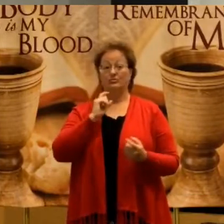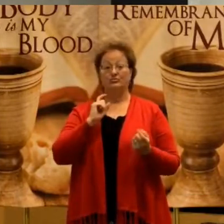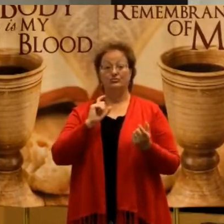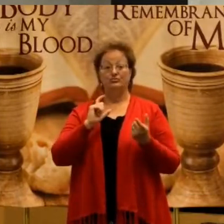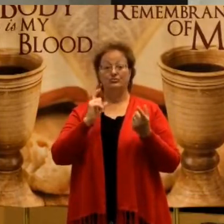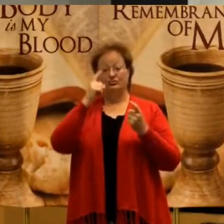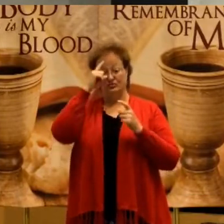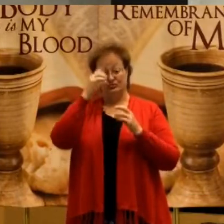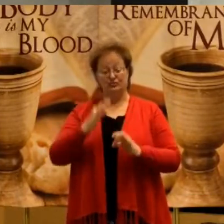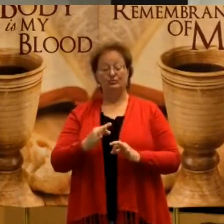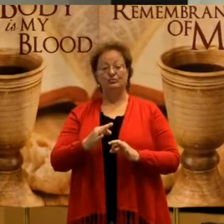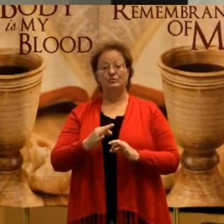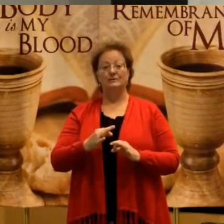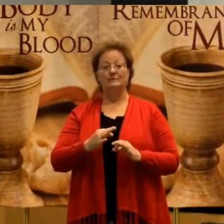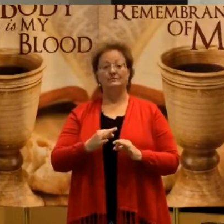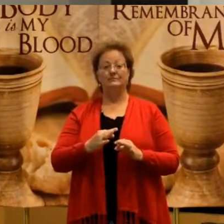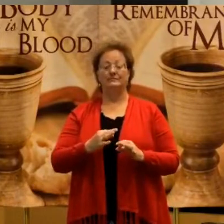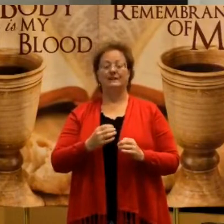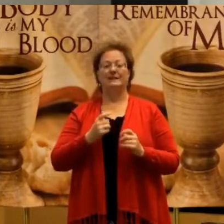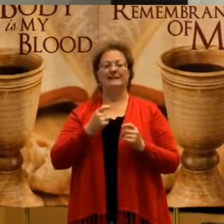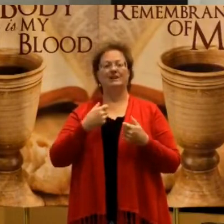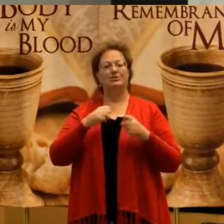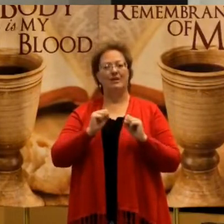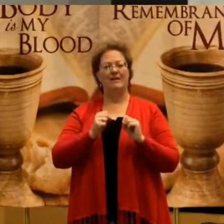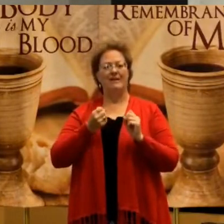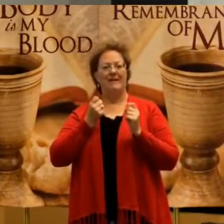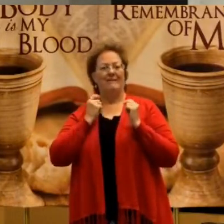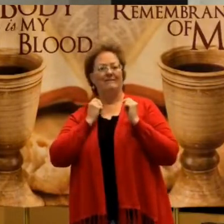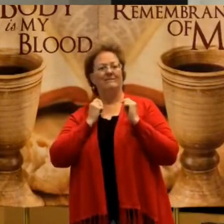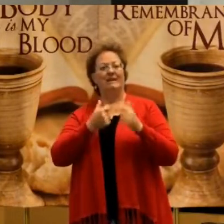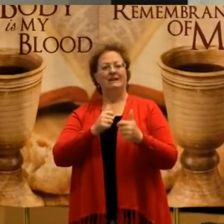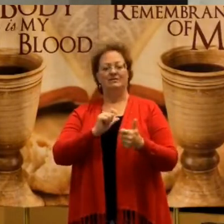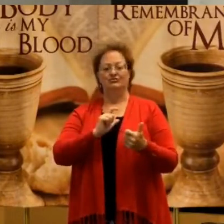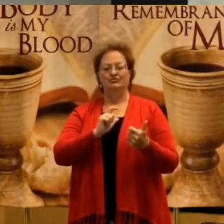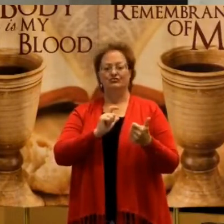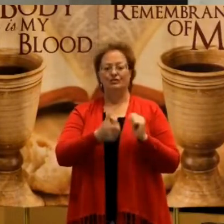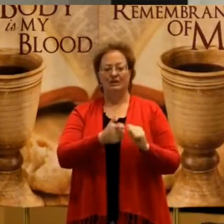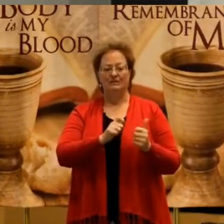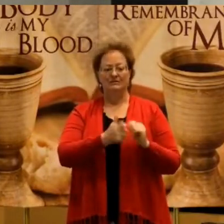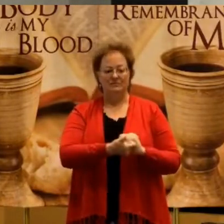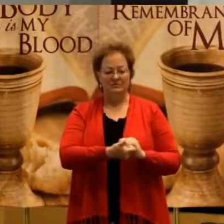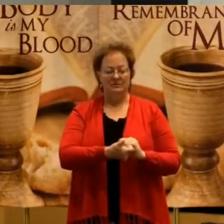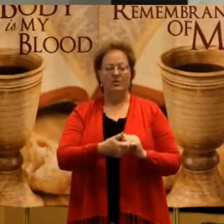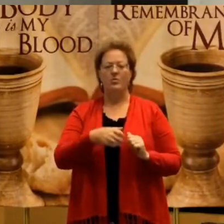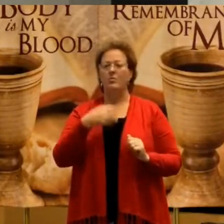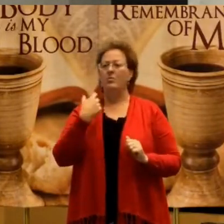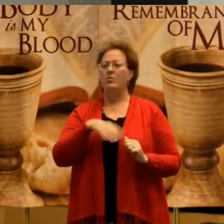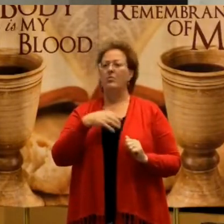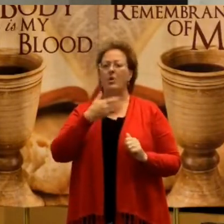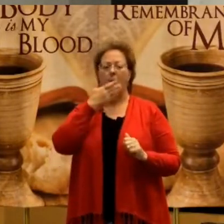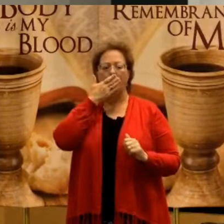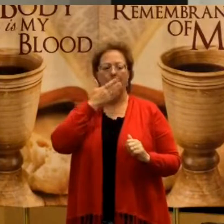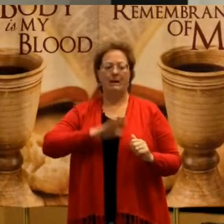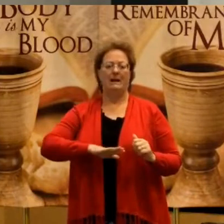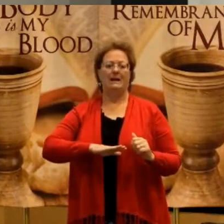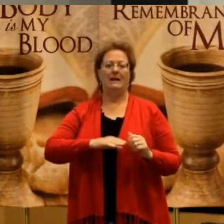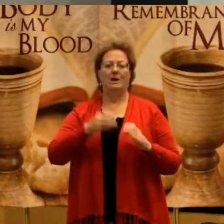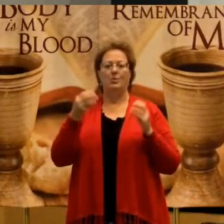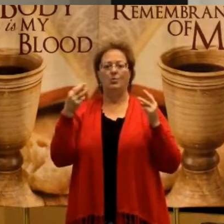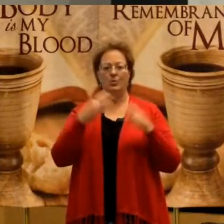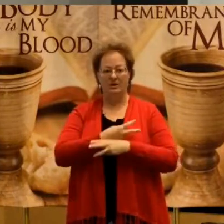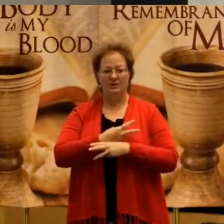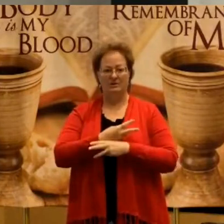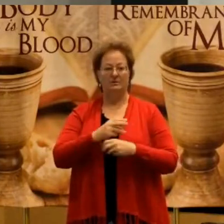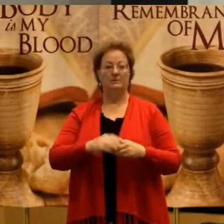stuck, and then he stomps on the accelerator where he absolutely buries himself and the Israelites in a deep hole. And this is